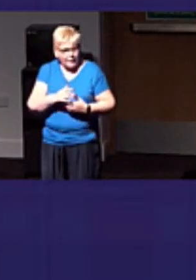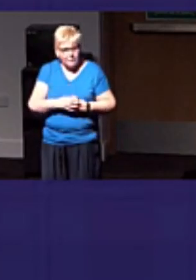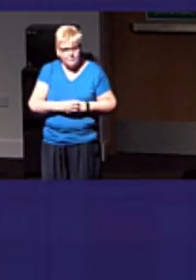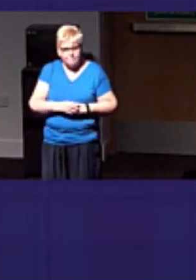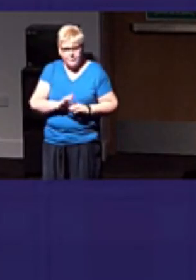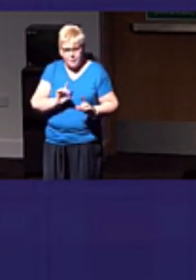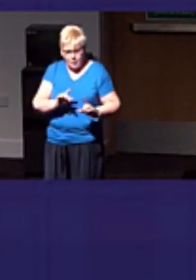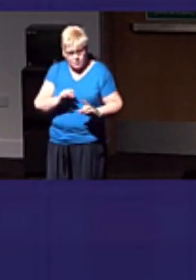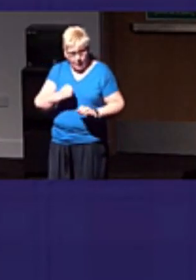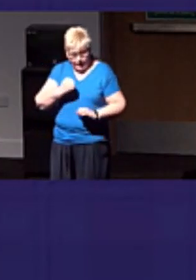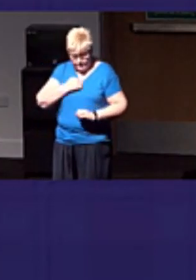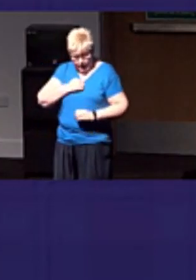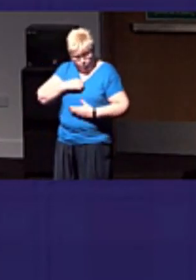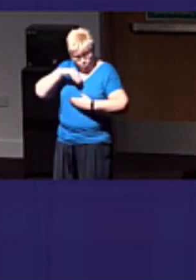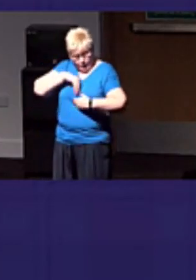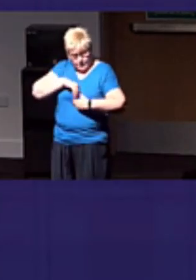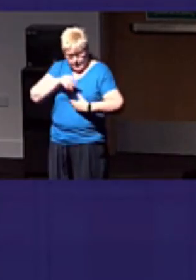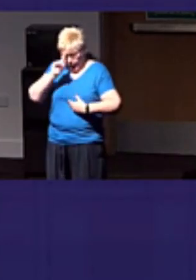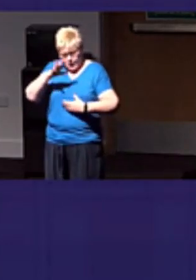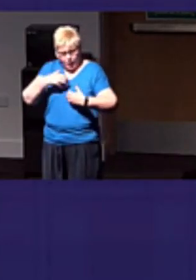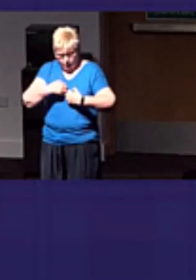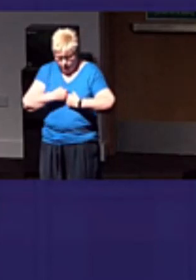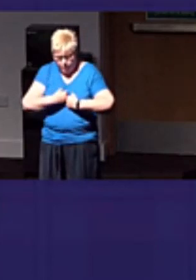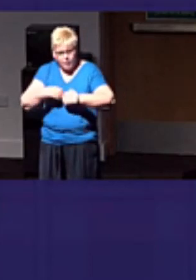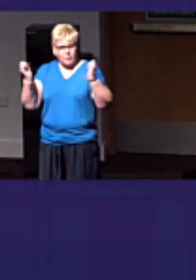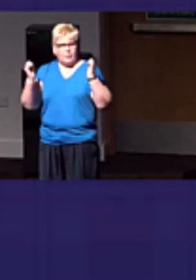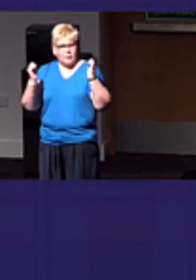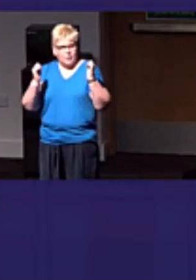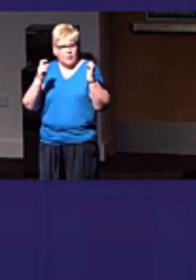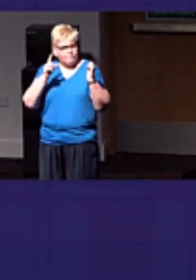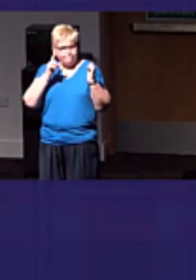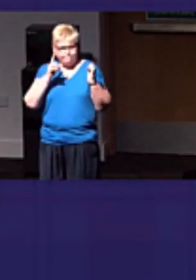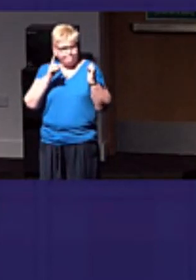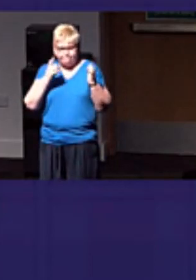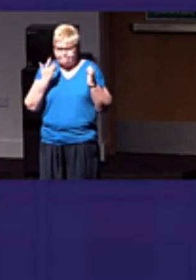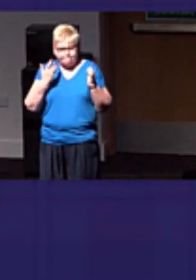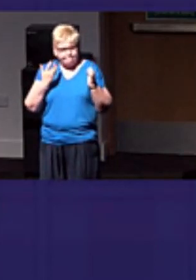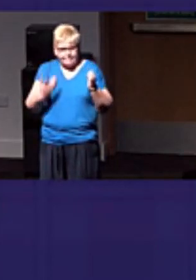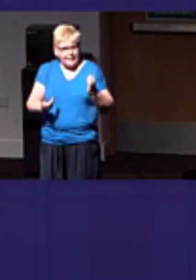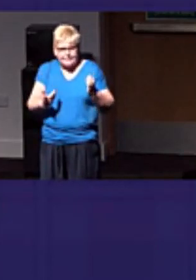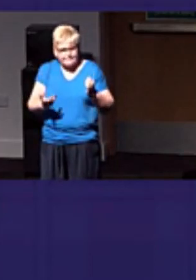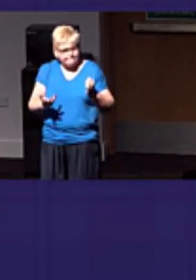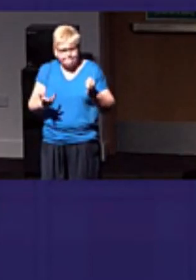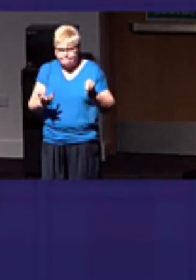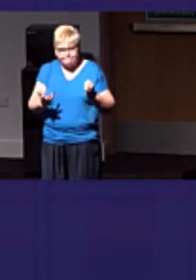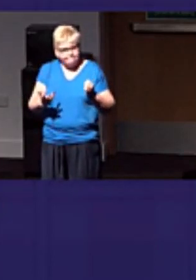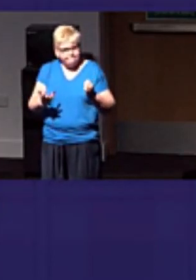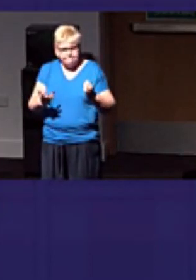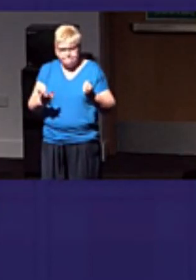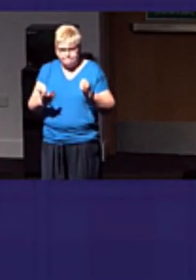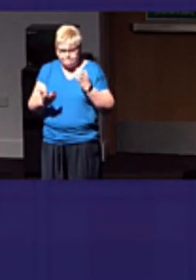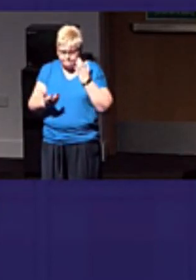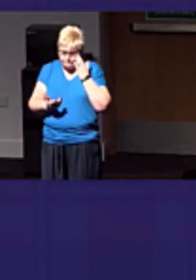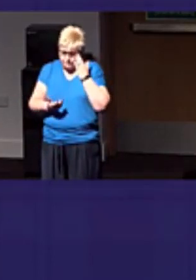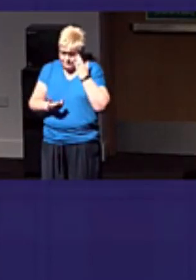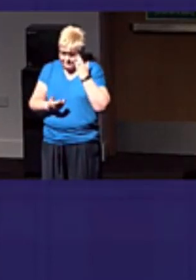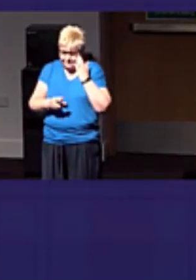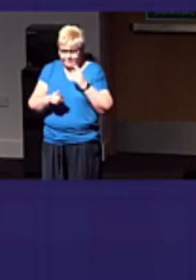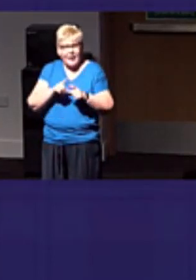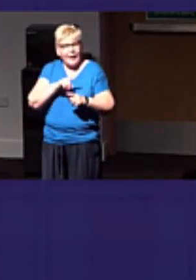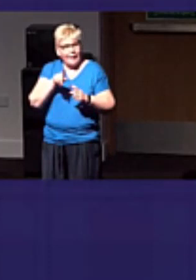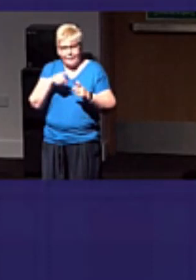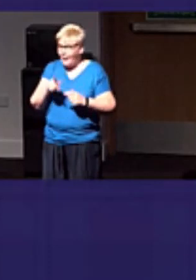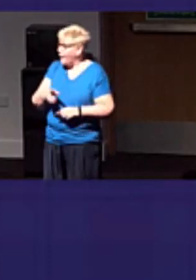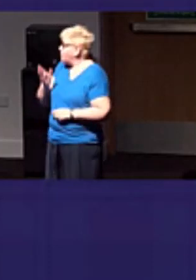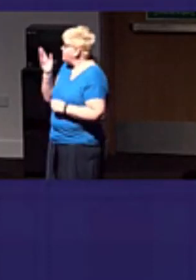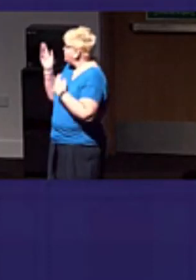And I just couldn't fathom bringing up my own personal mental health journeys or my family's. And then pandemic